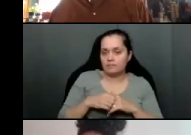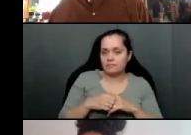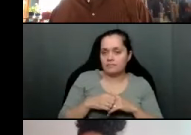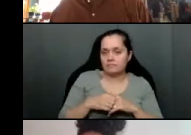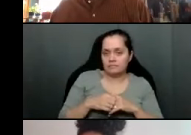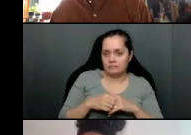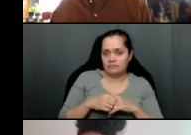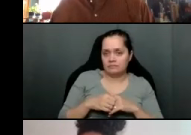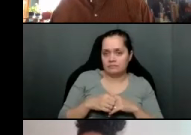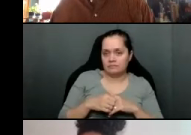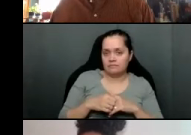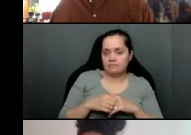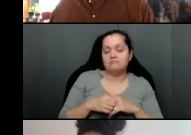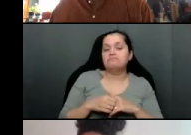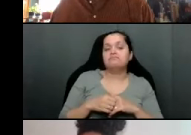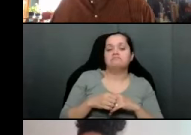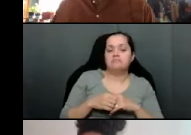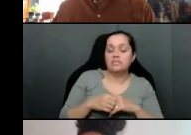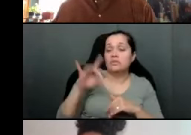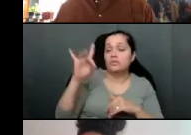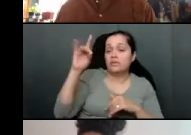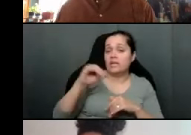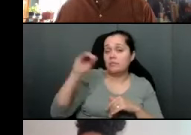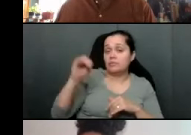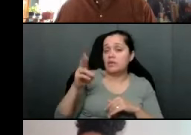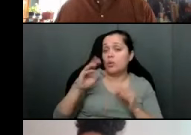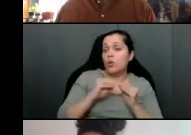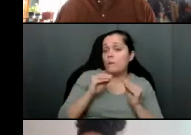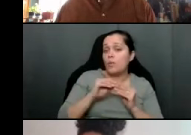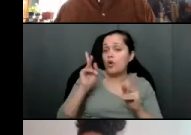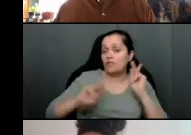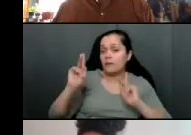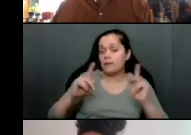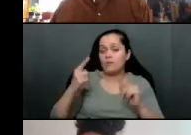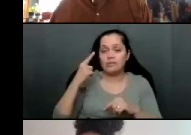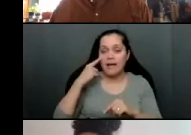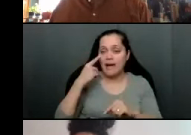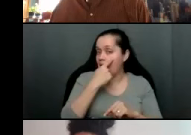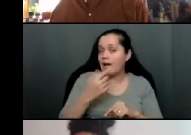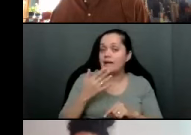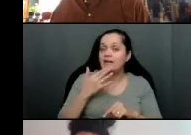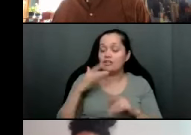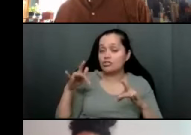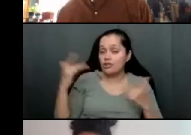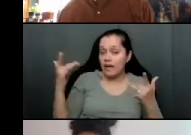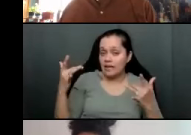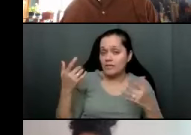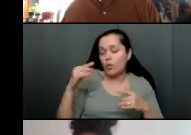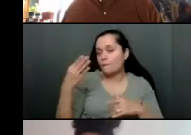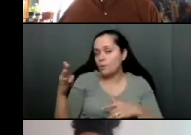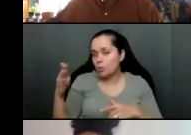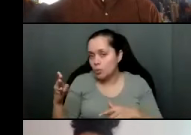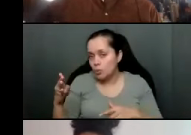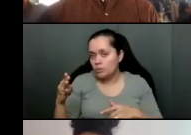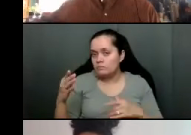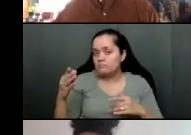Okay. And so when 80% or more of the people's eyes are light or bluish,